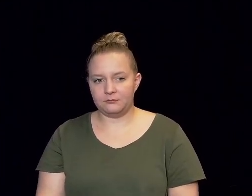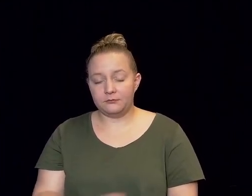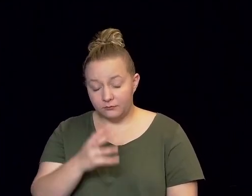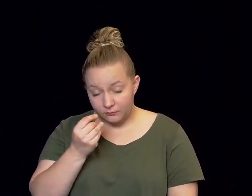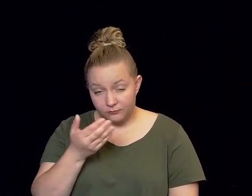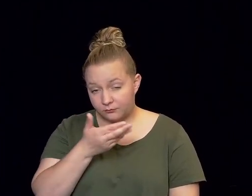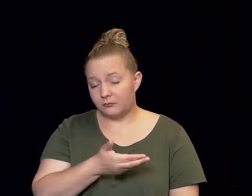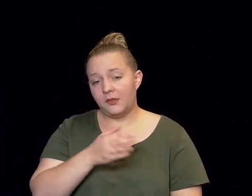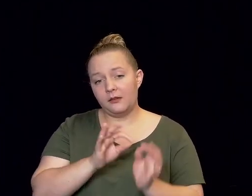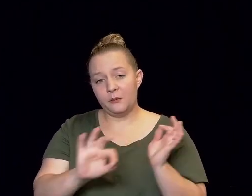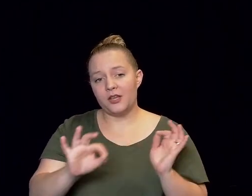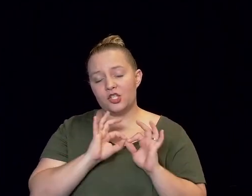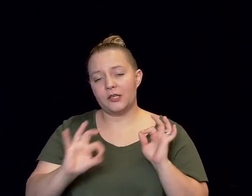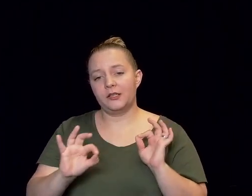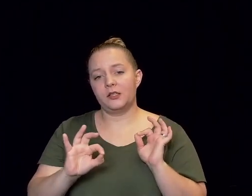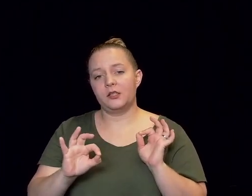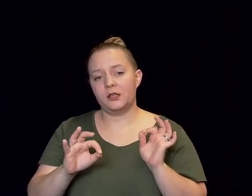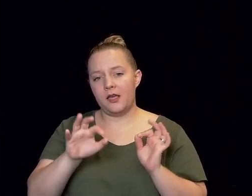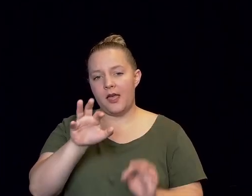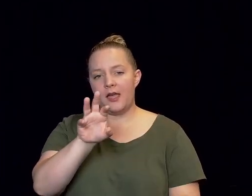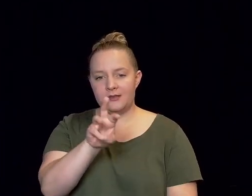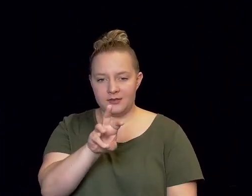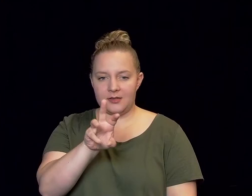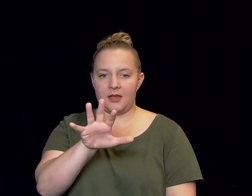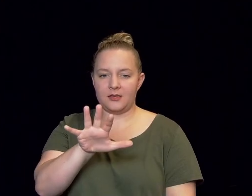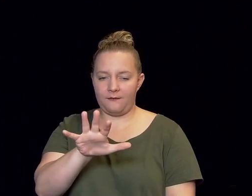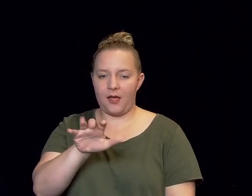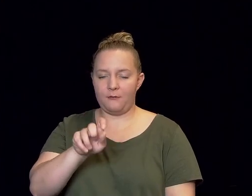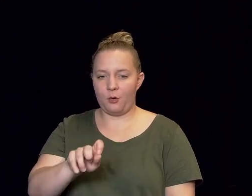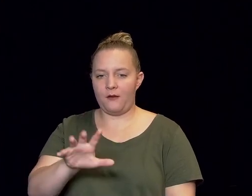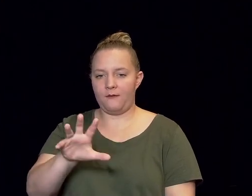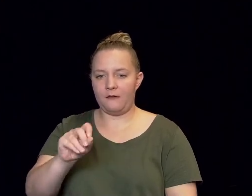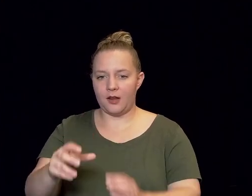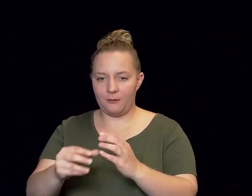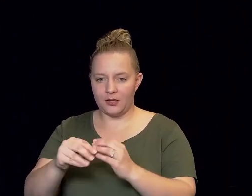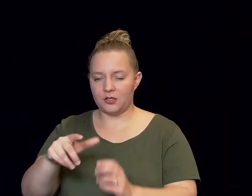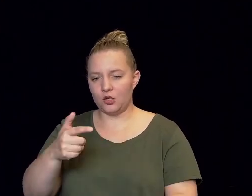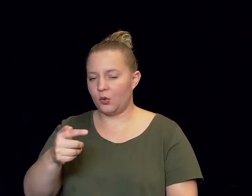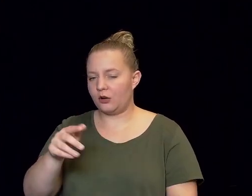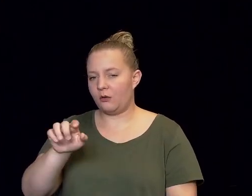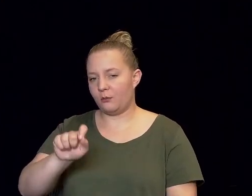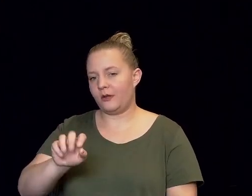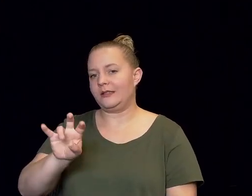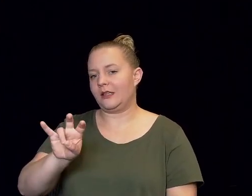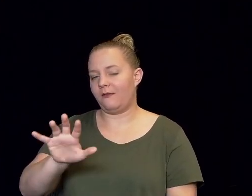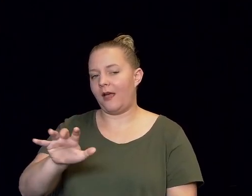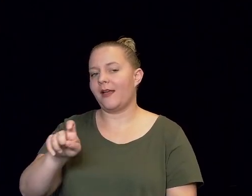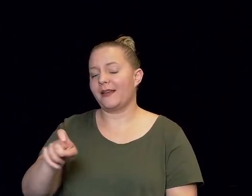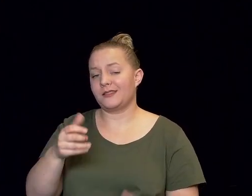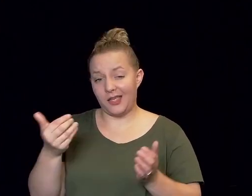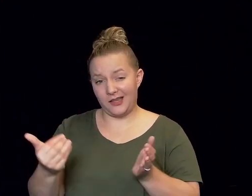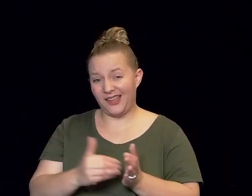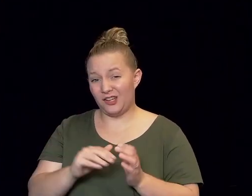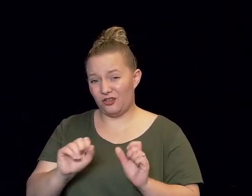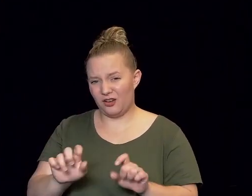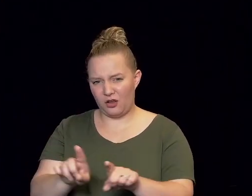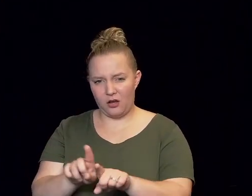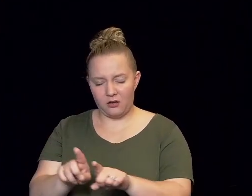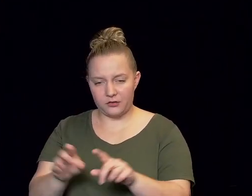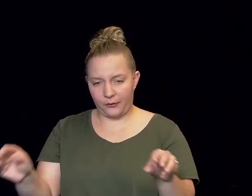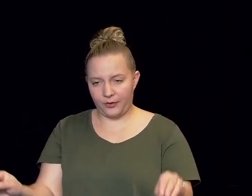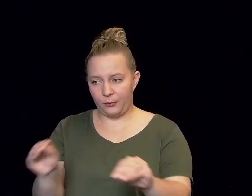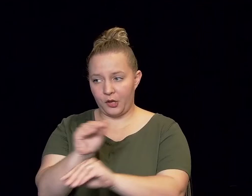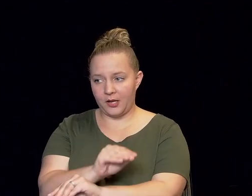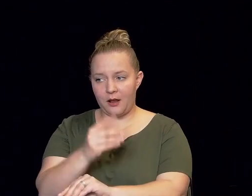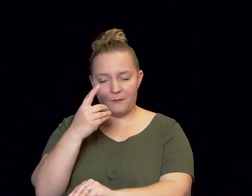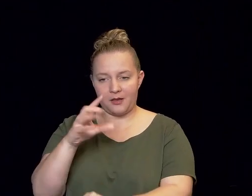And here's our expression, 6550 plus 2175x. Again, you can also switch those around because